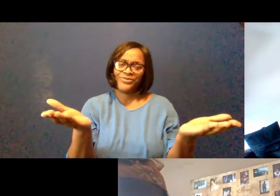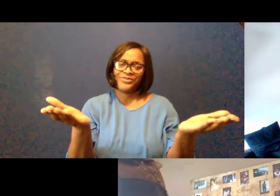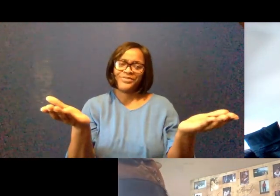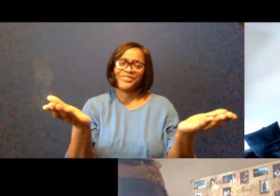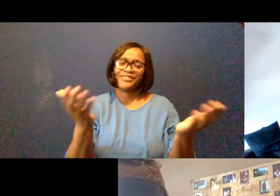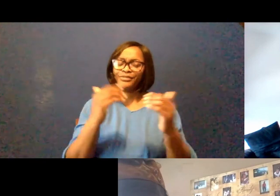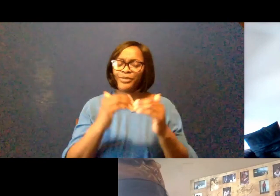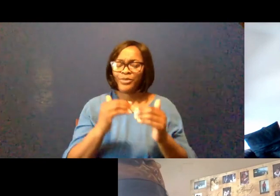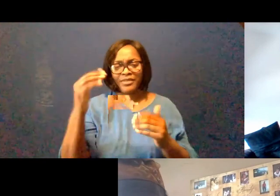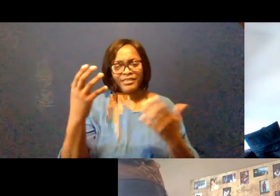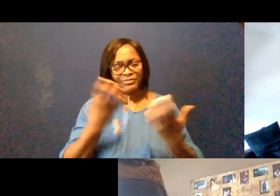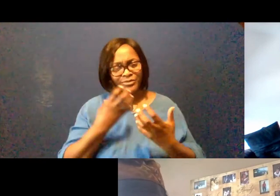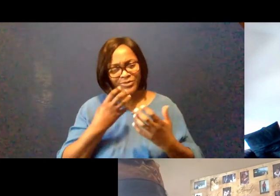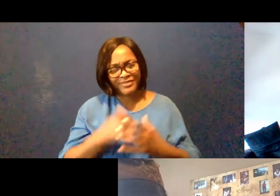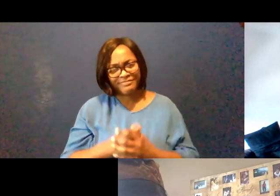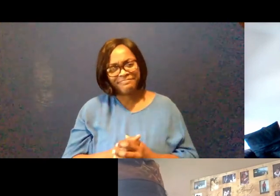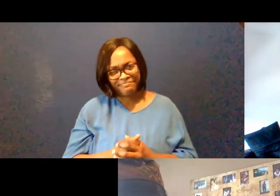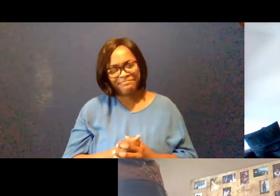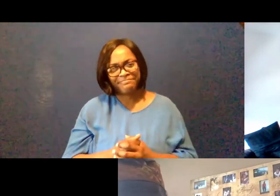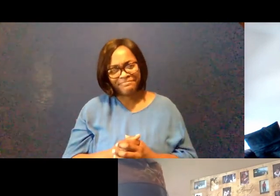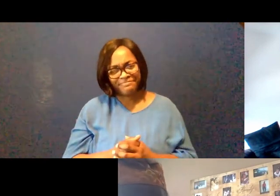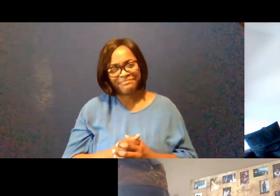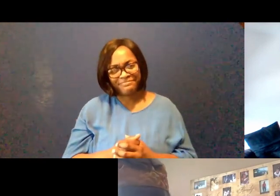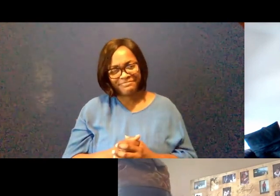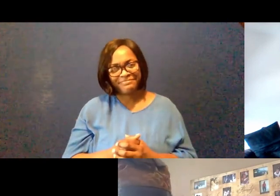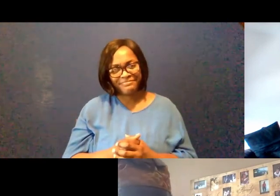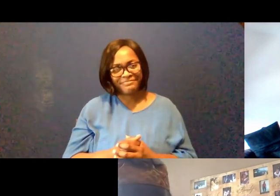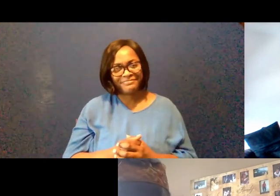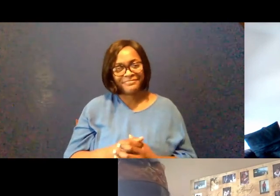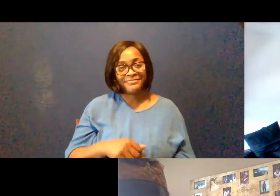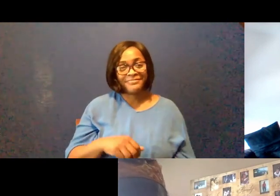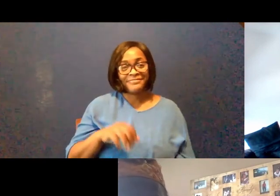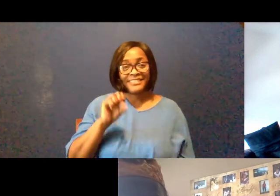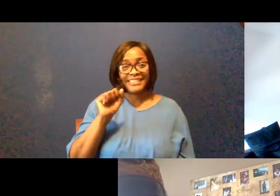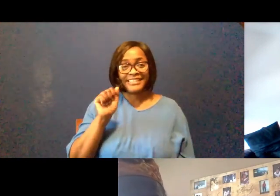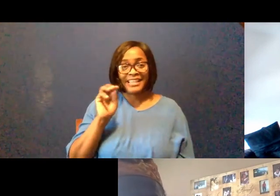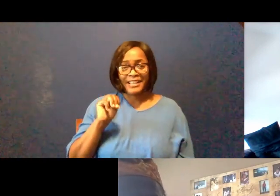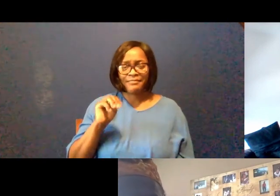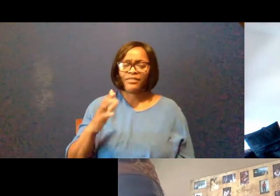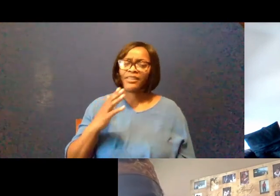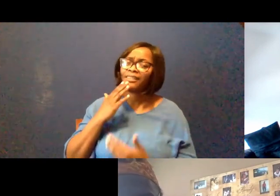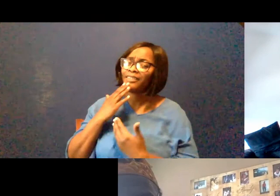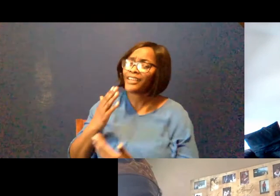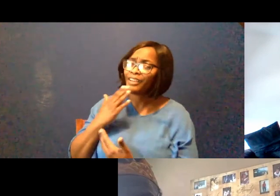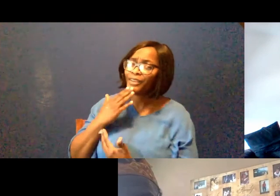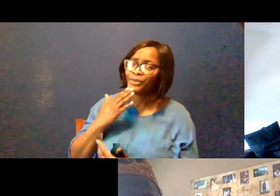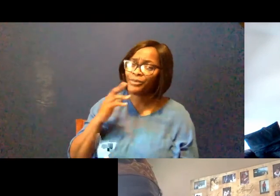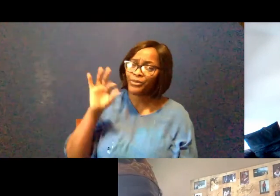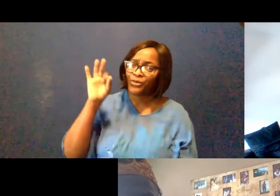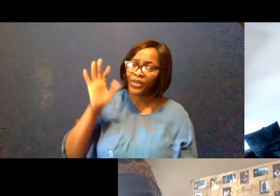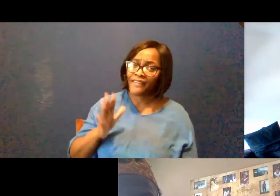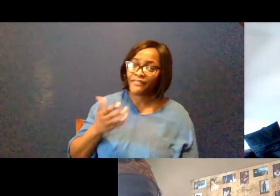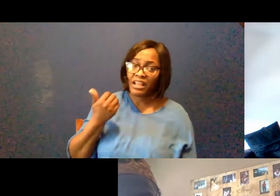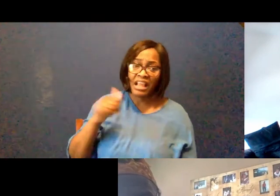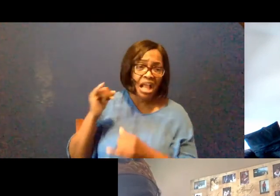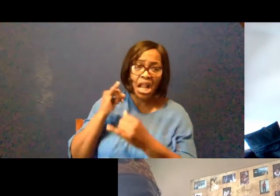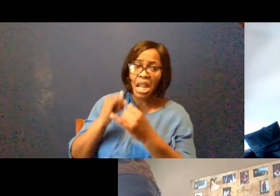talk with founder and director of the National Black Disability Coalition, also known as the